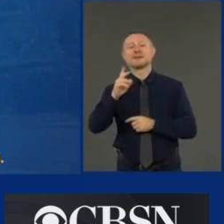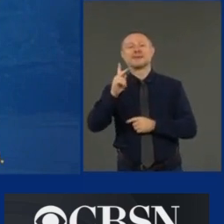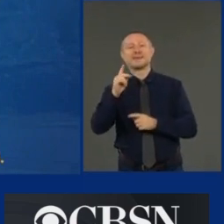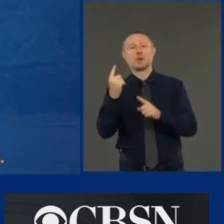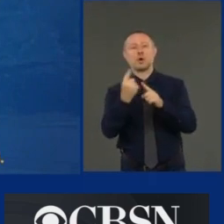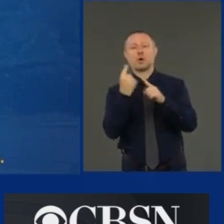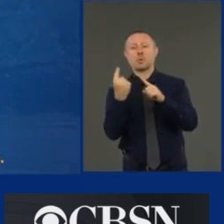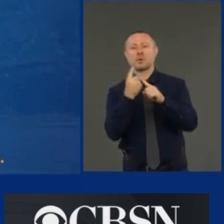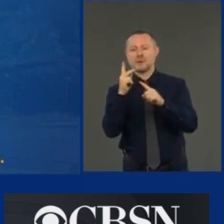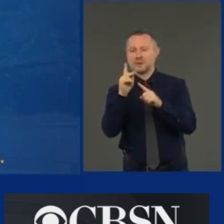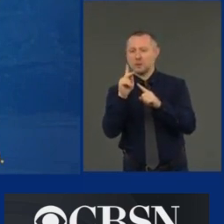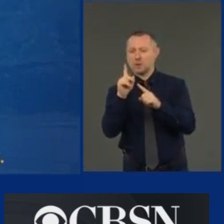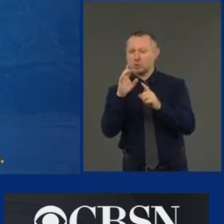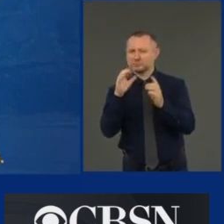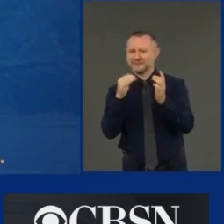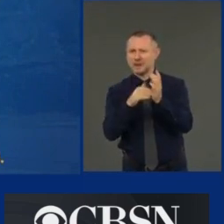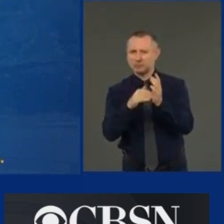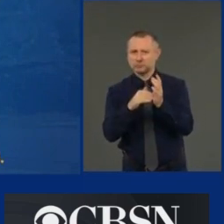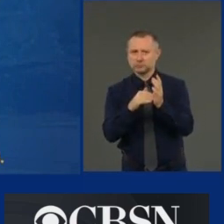or